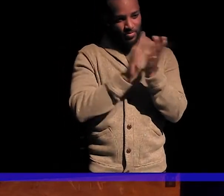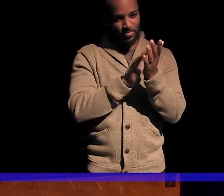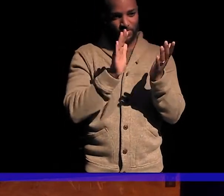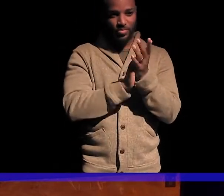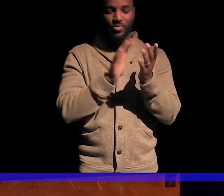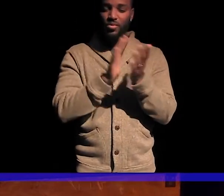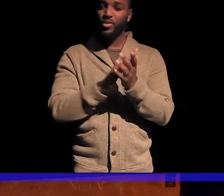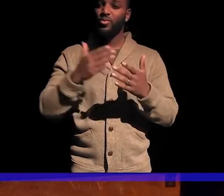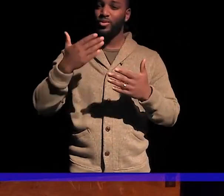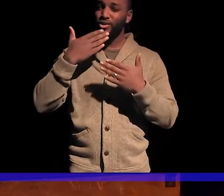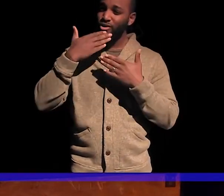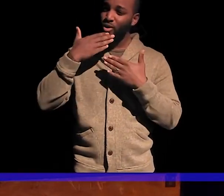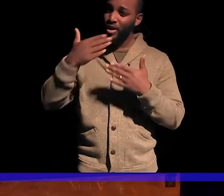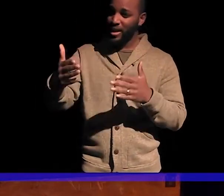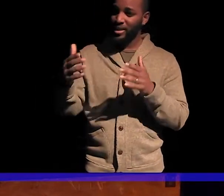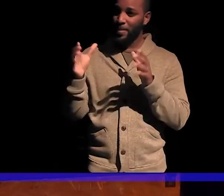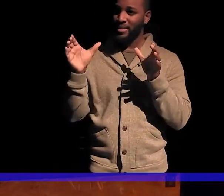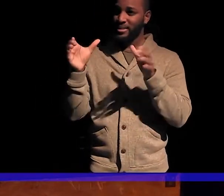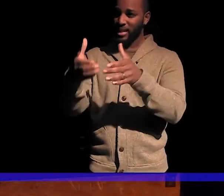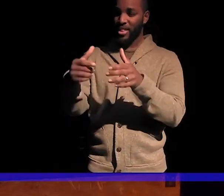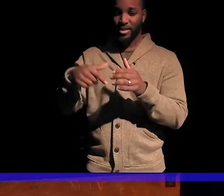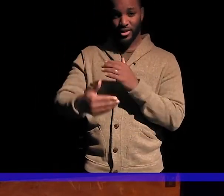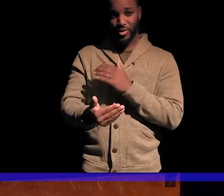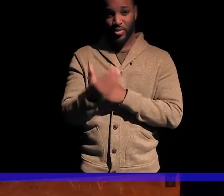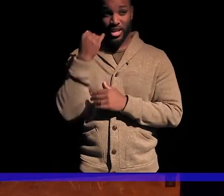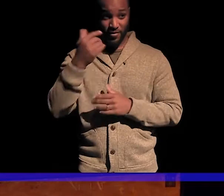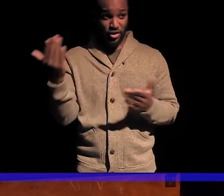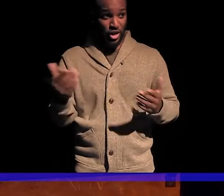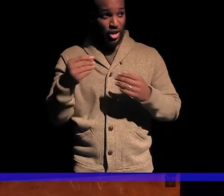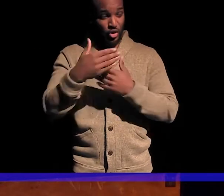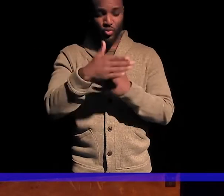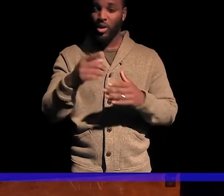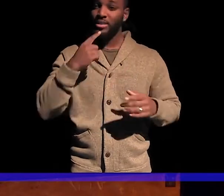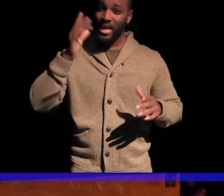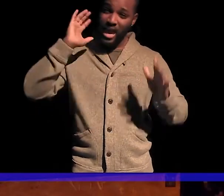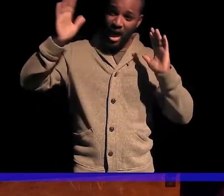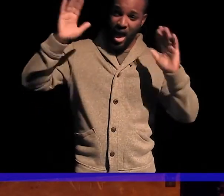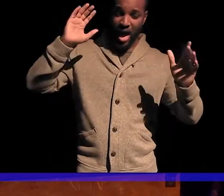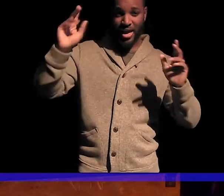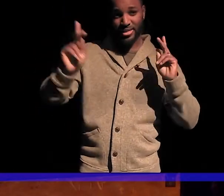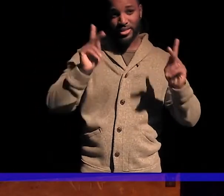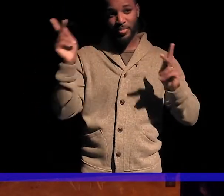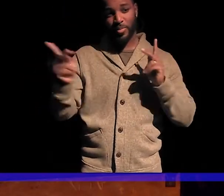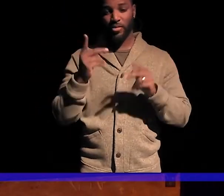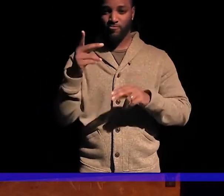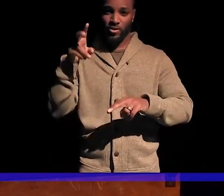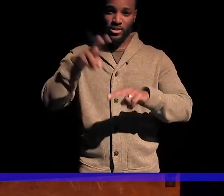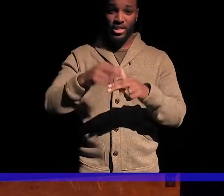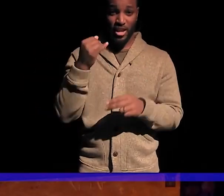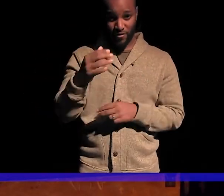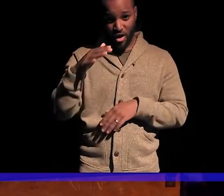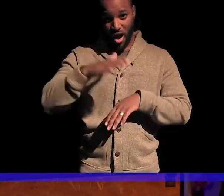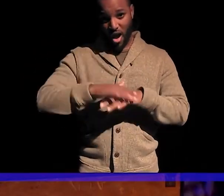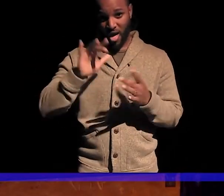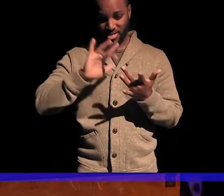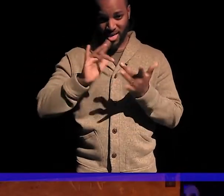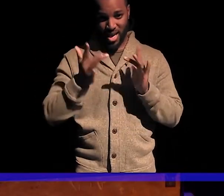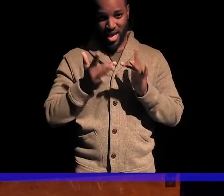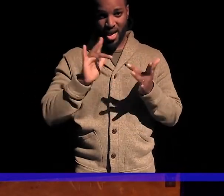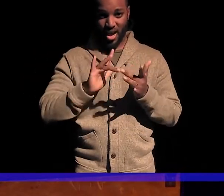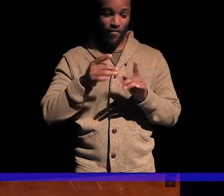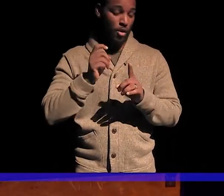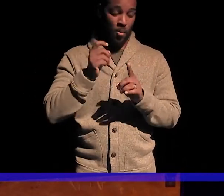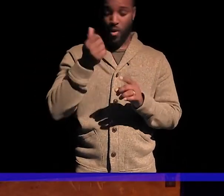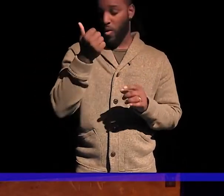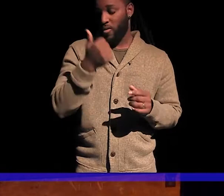Well, so good to be together this morning. If you're joining us in the room, say hi to the people around you and then you can grab your seat. And if you're joining us online,